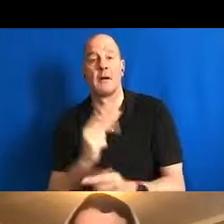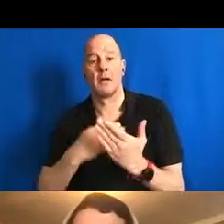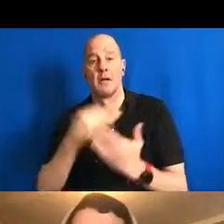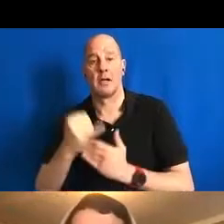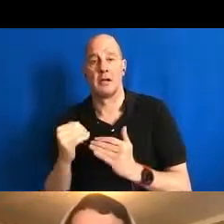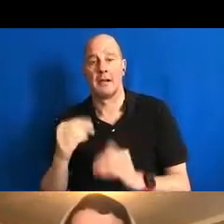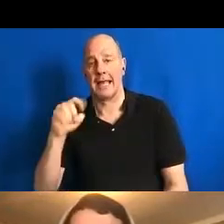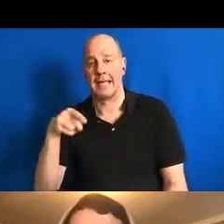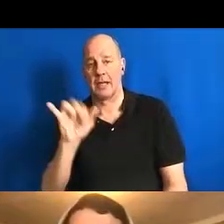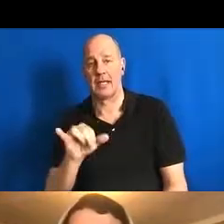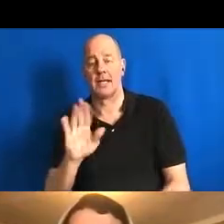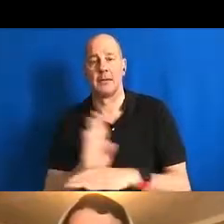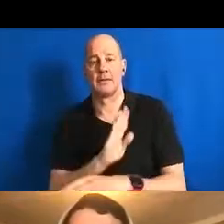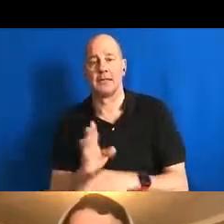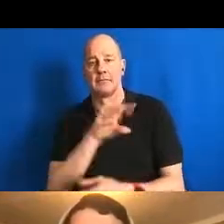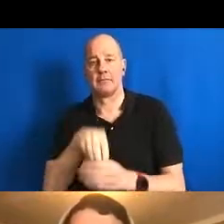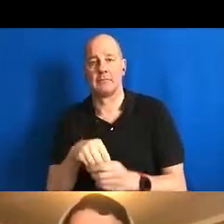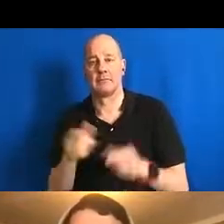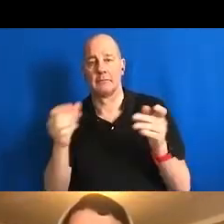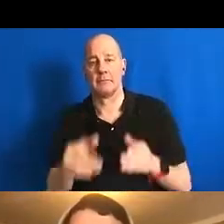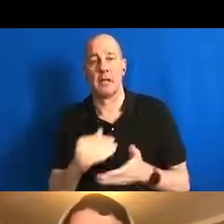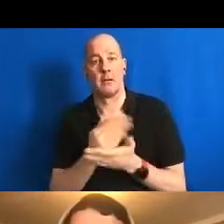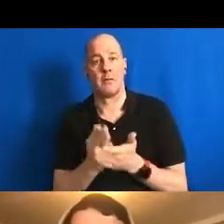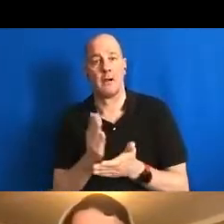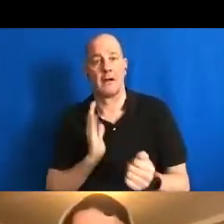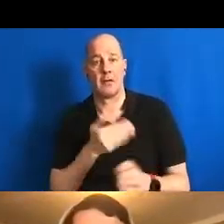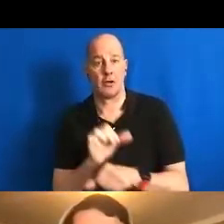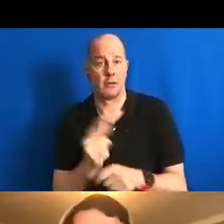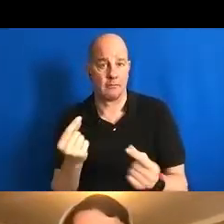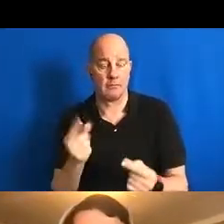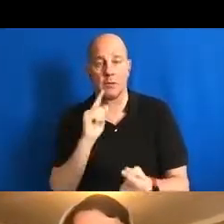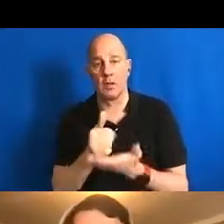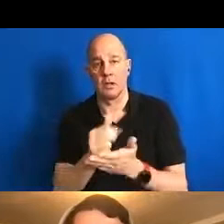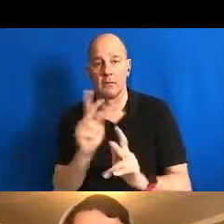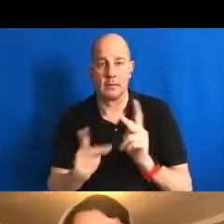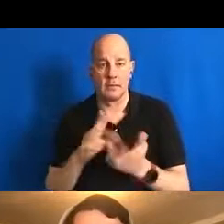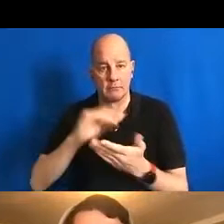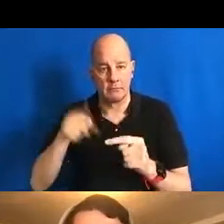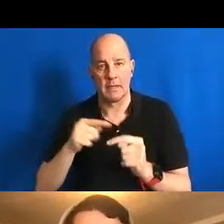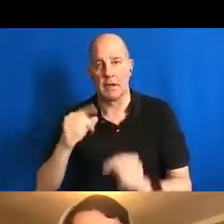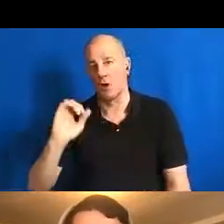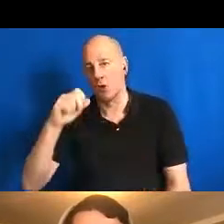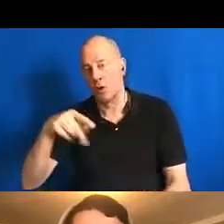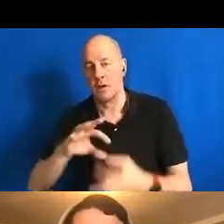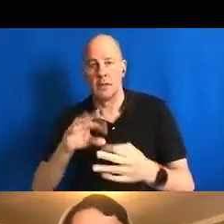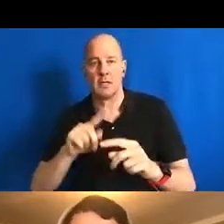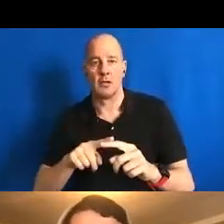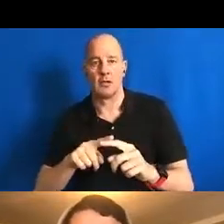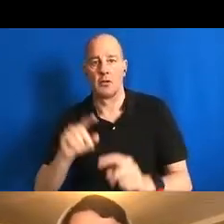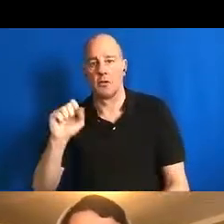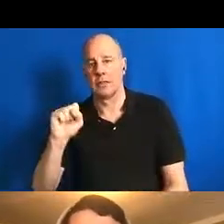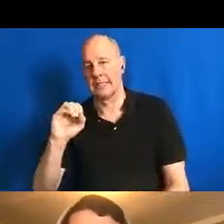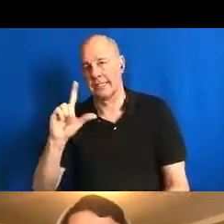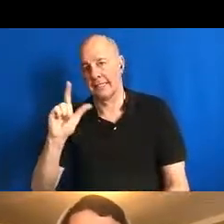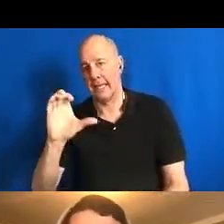engagement manager, and what Project Equity does is help people learn about co-ops similarly to SELC, but we also have